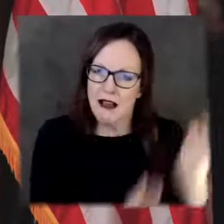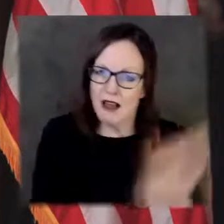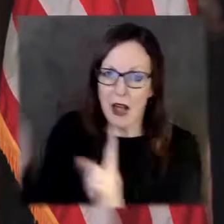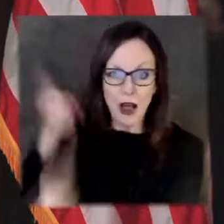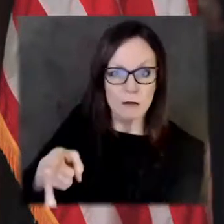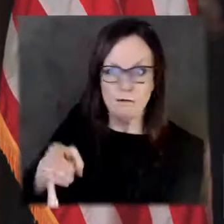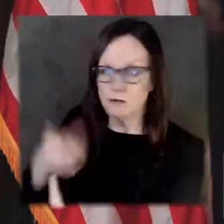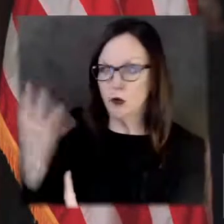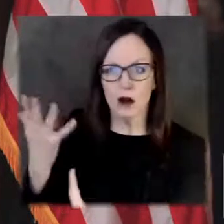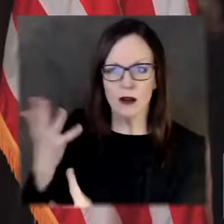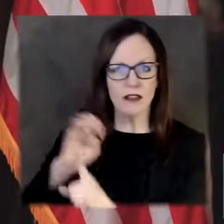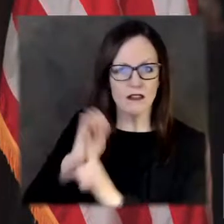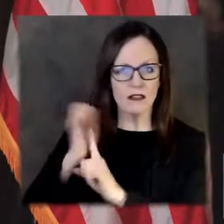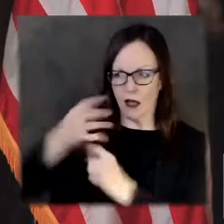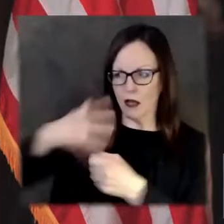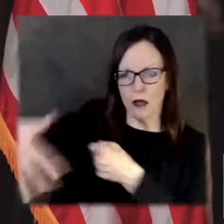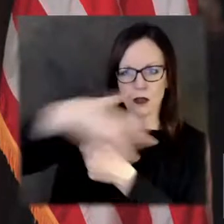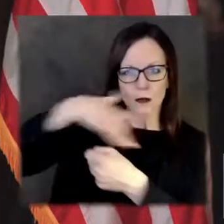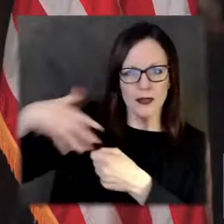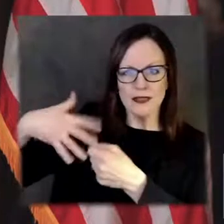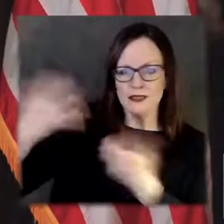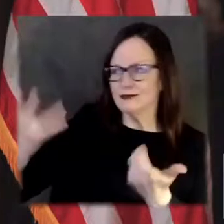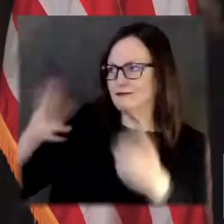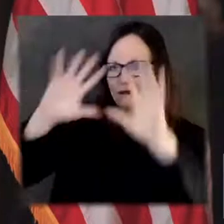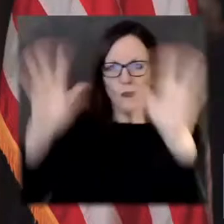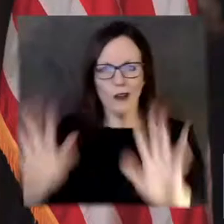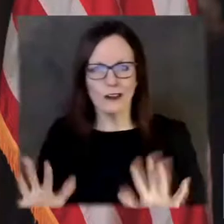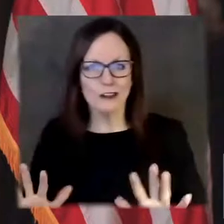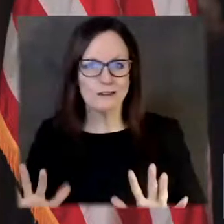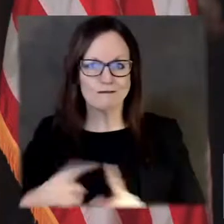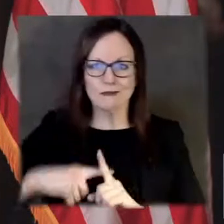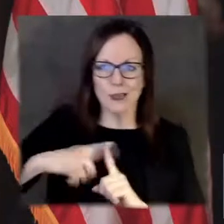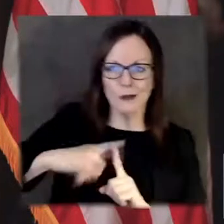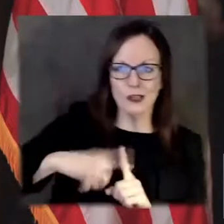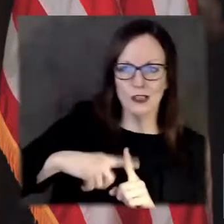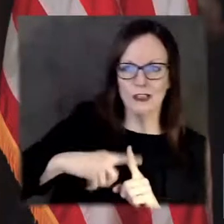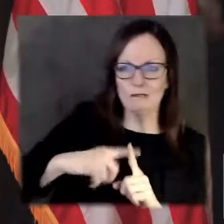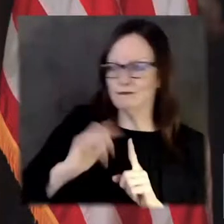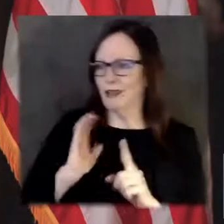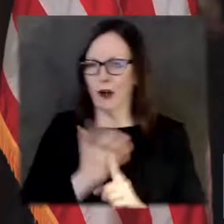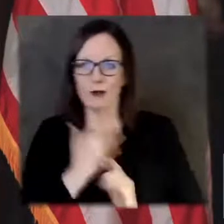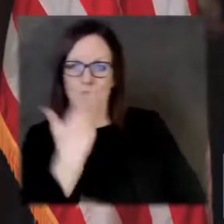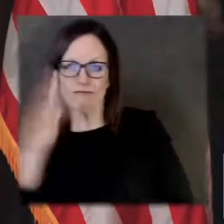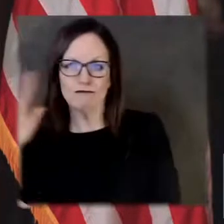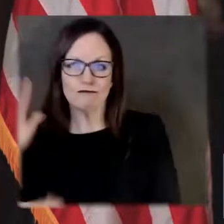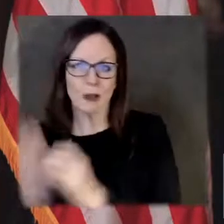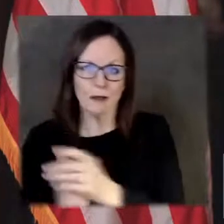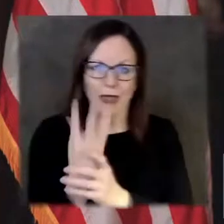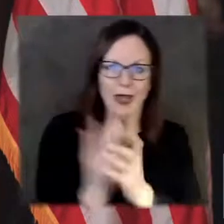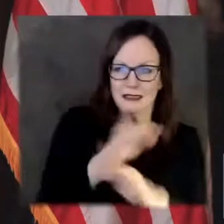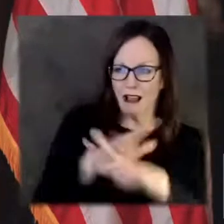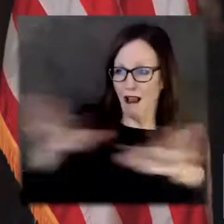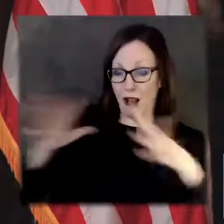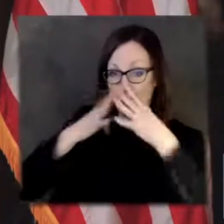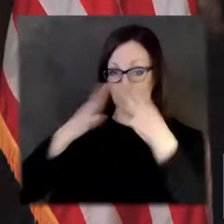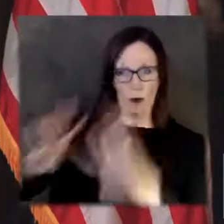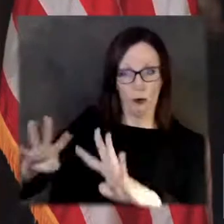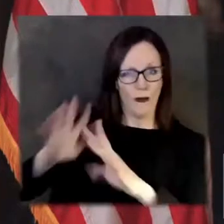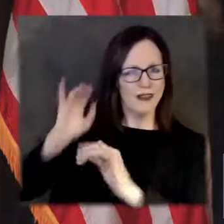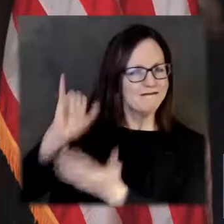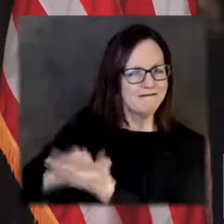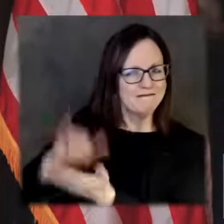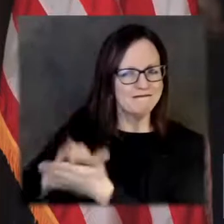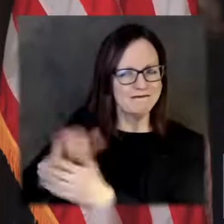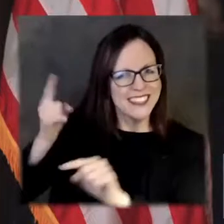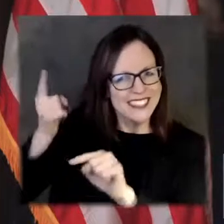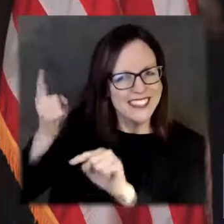successful. The climate crisis is taking an undeniable toll on folks across the state. Every Wisconsinite,